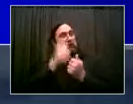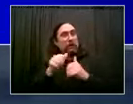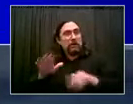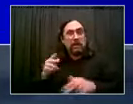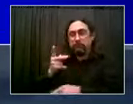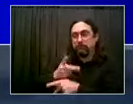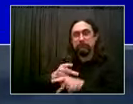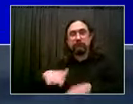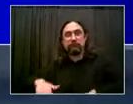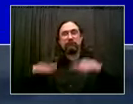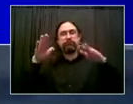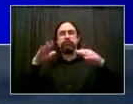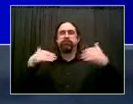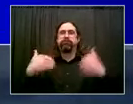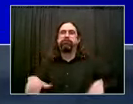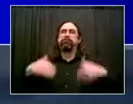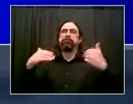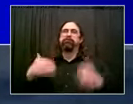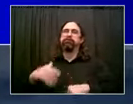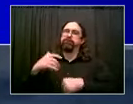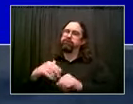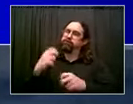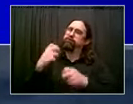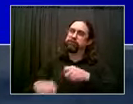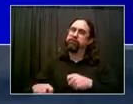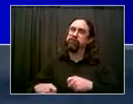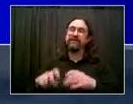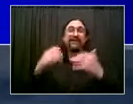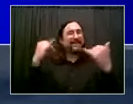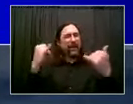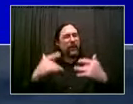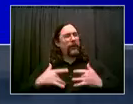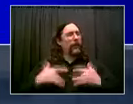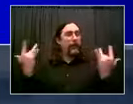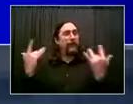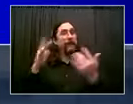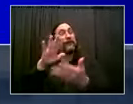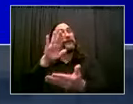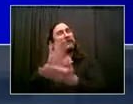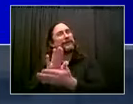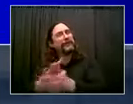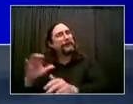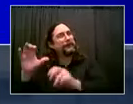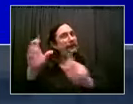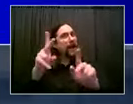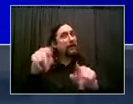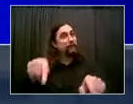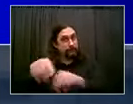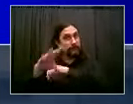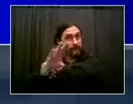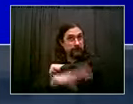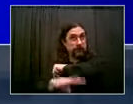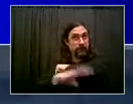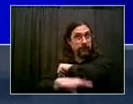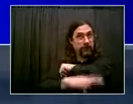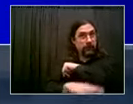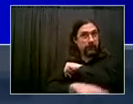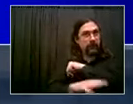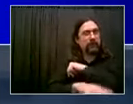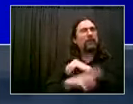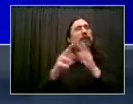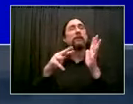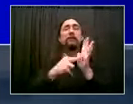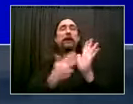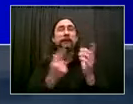the way they were meant to be done. All the kids in the classroom together, getting a great education from educators